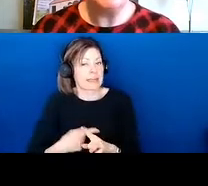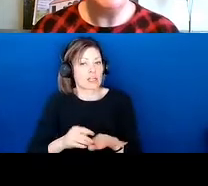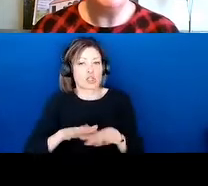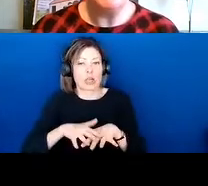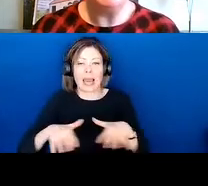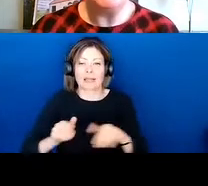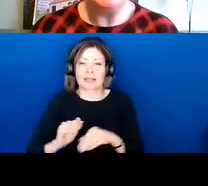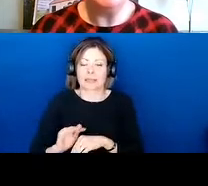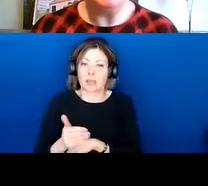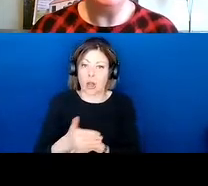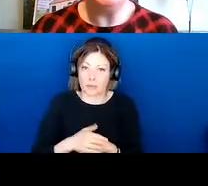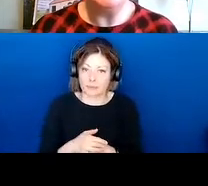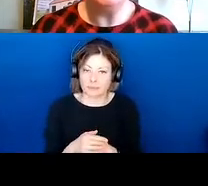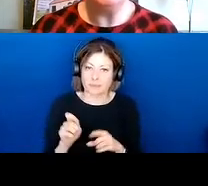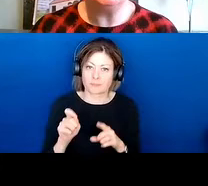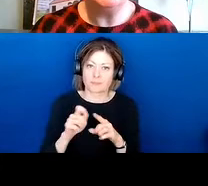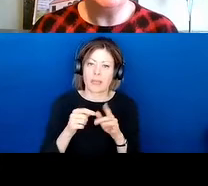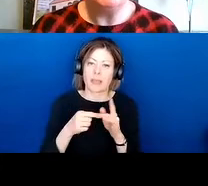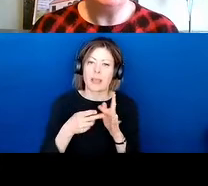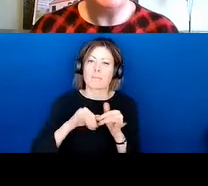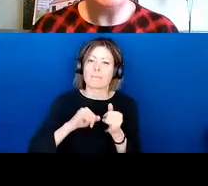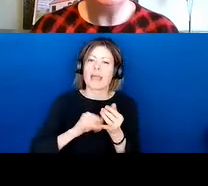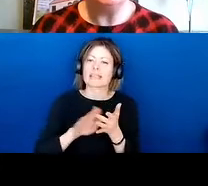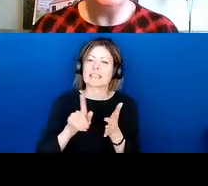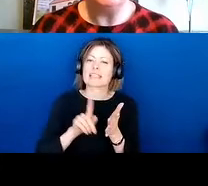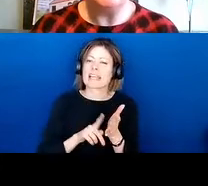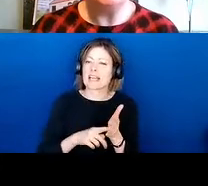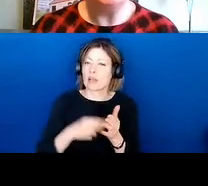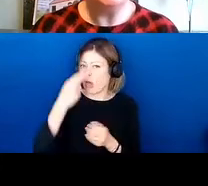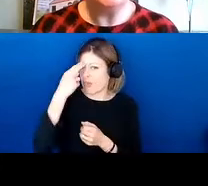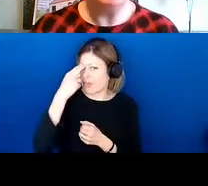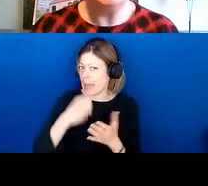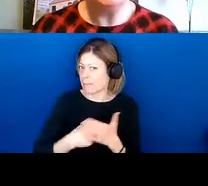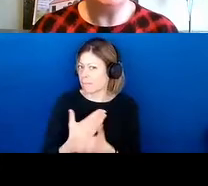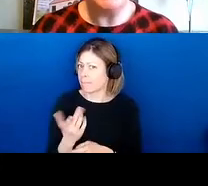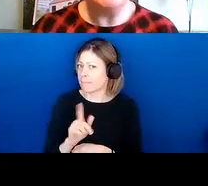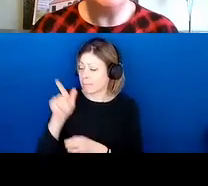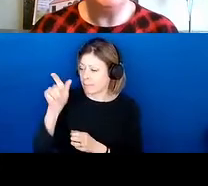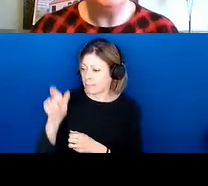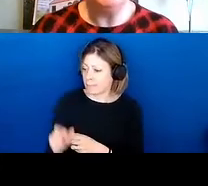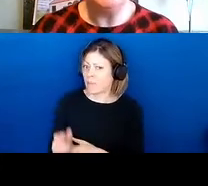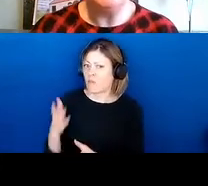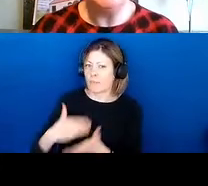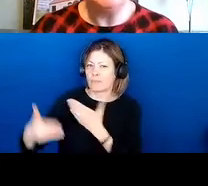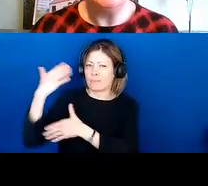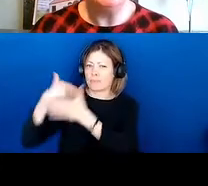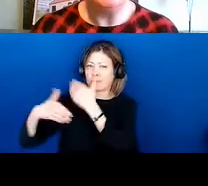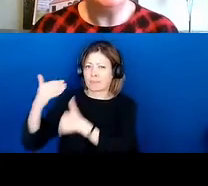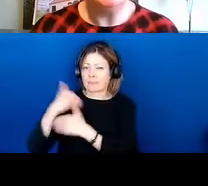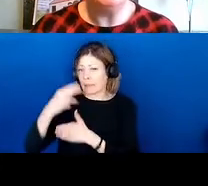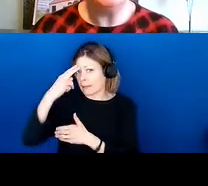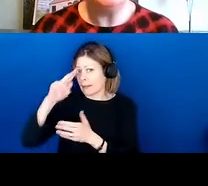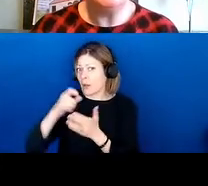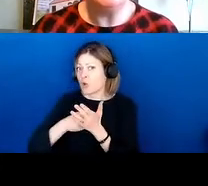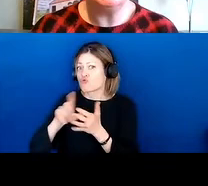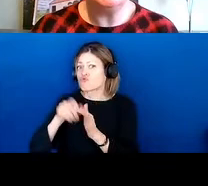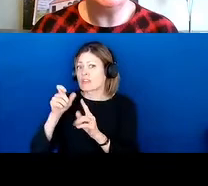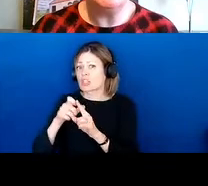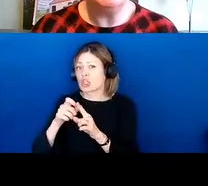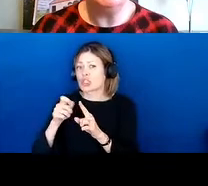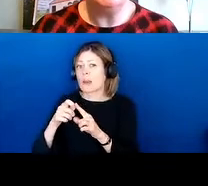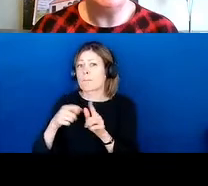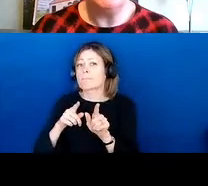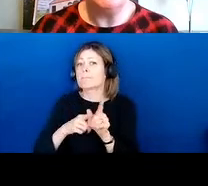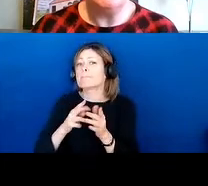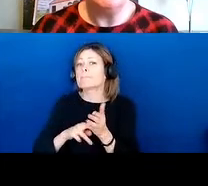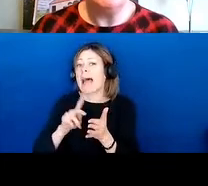Painshill's name probably originated from medieval landowner Richard Pain in the early 13th